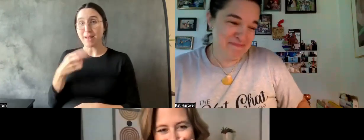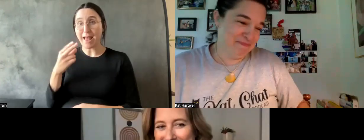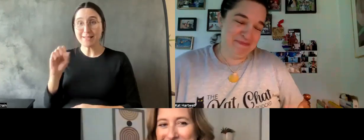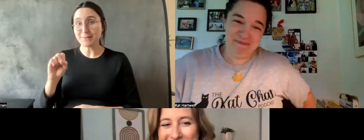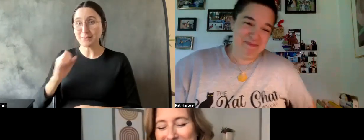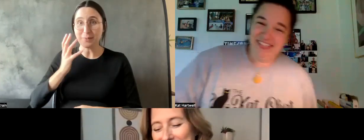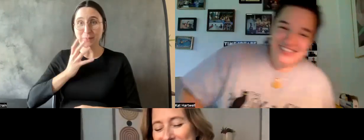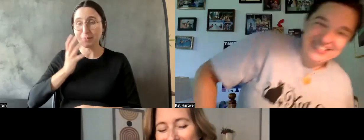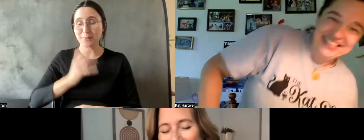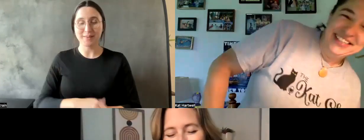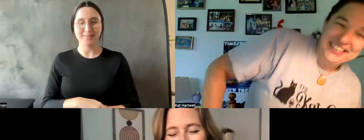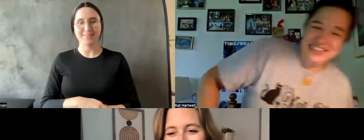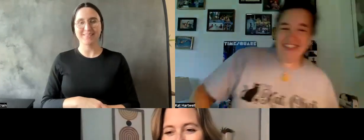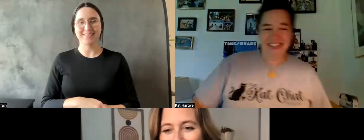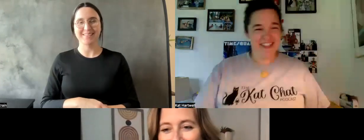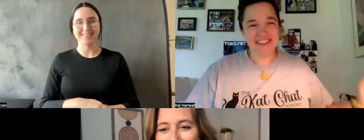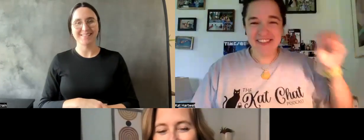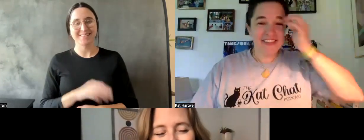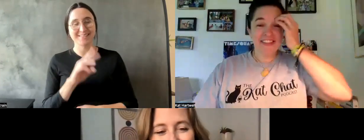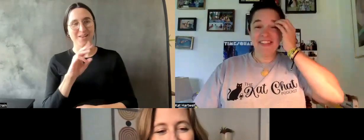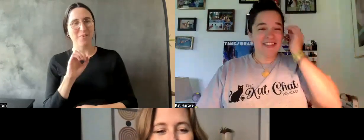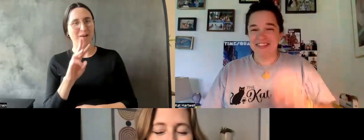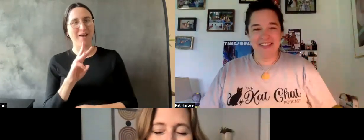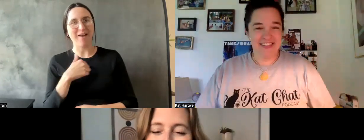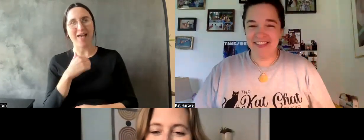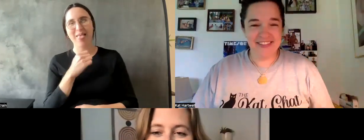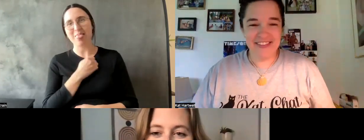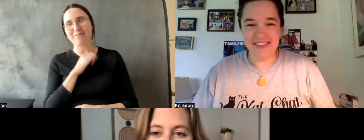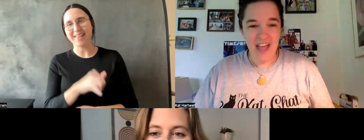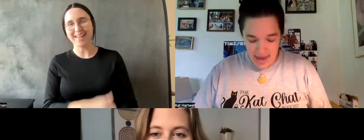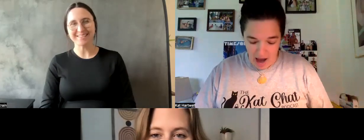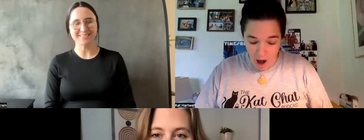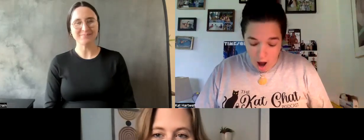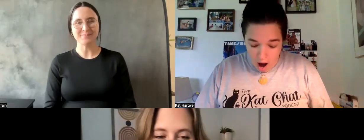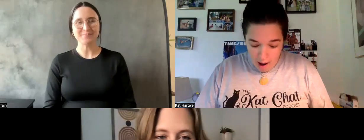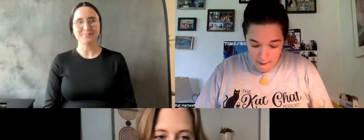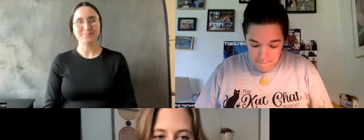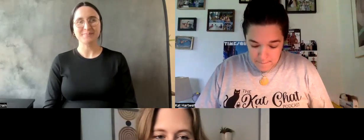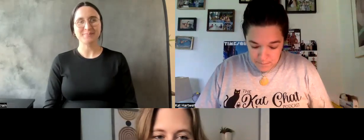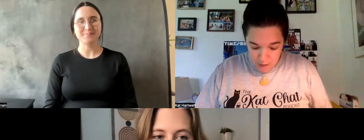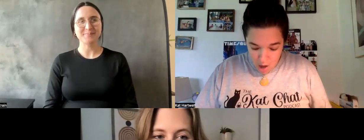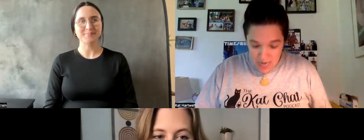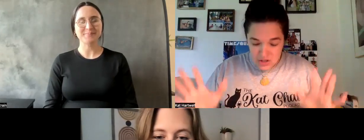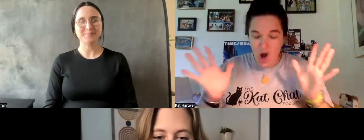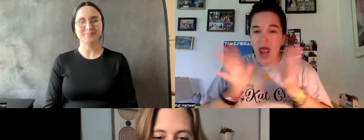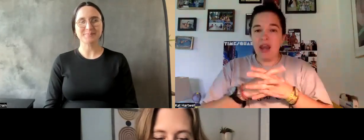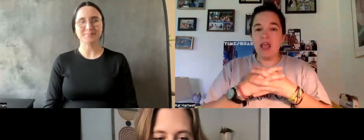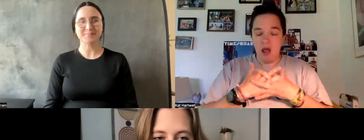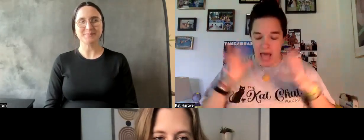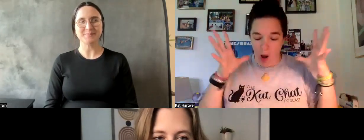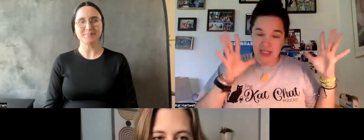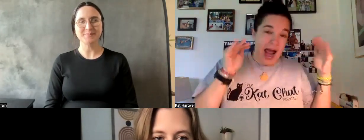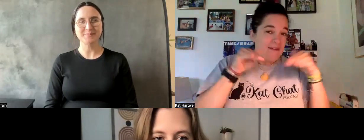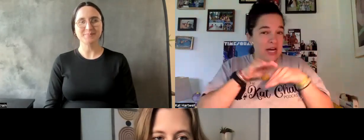Unbelievable. Oh, unbelievable. I love it. I love it. Yeah. Is there